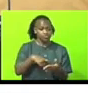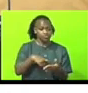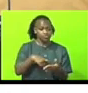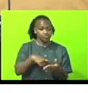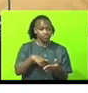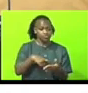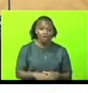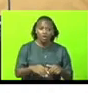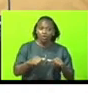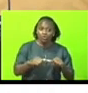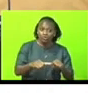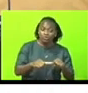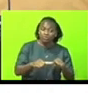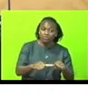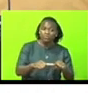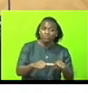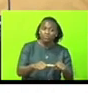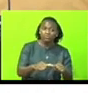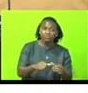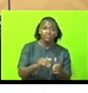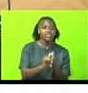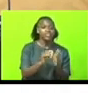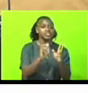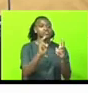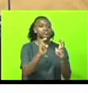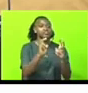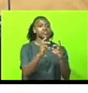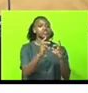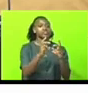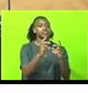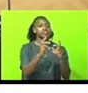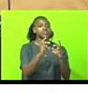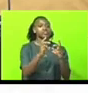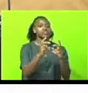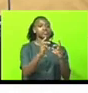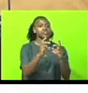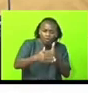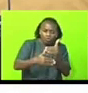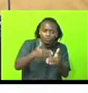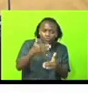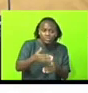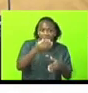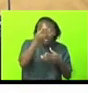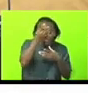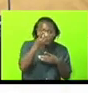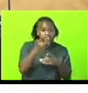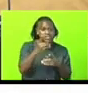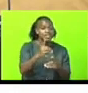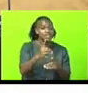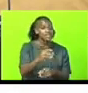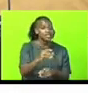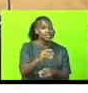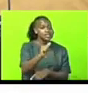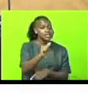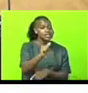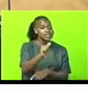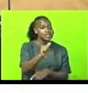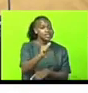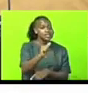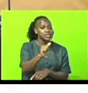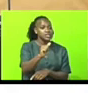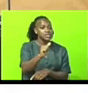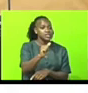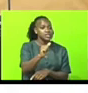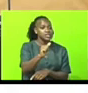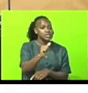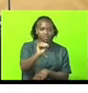member of parliament himself. So the question is, has he left the party or has he not left the party? That is the issue now we